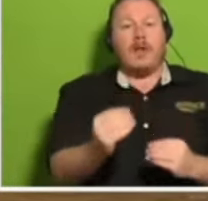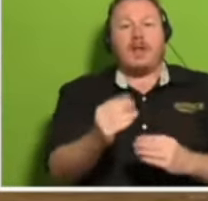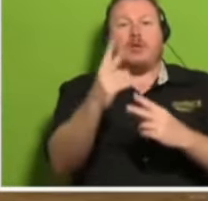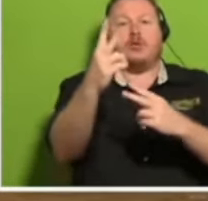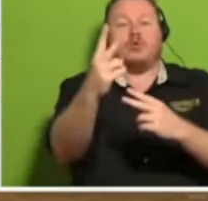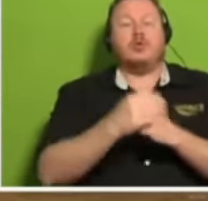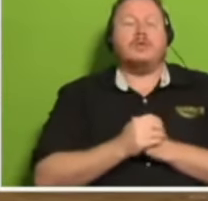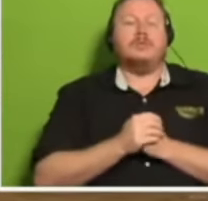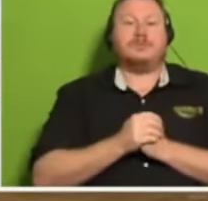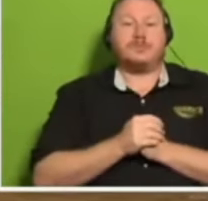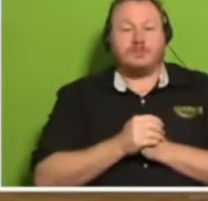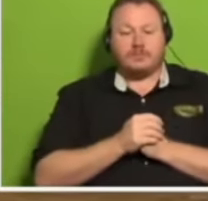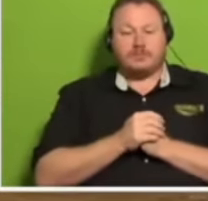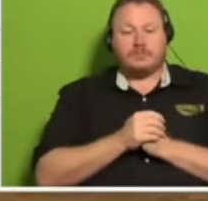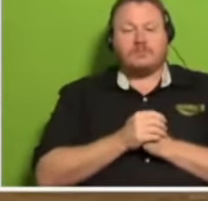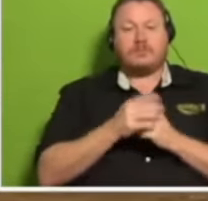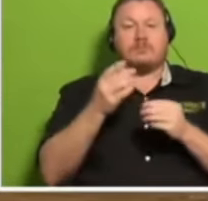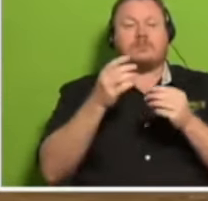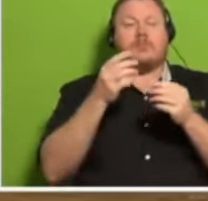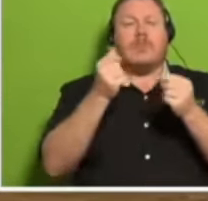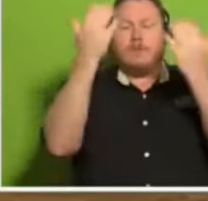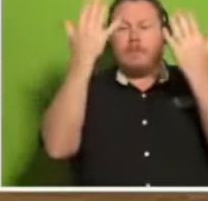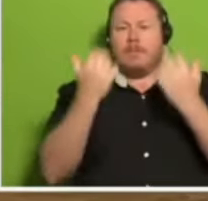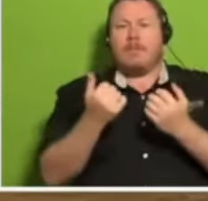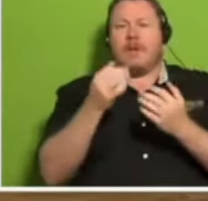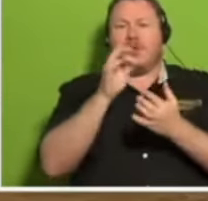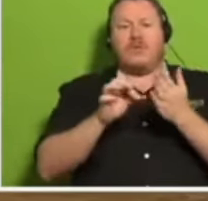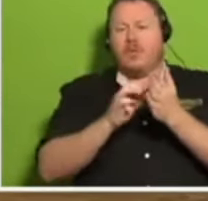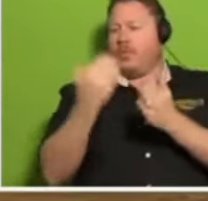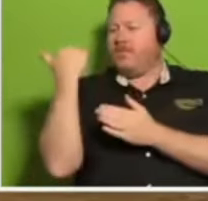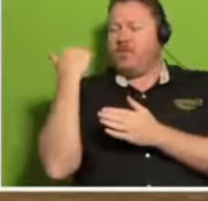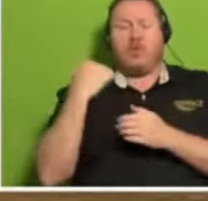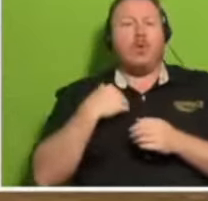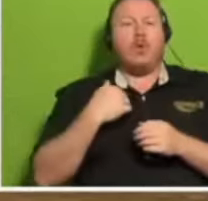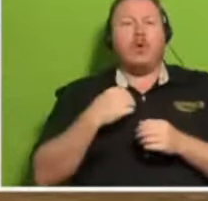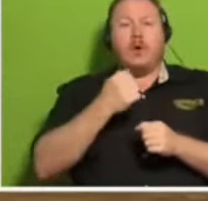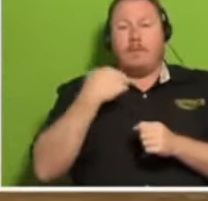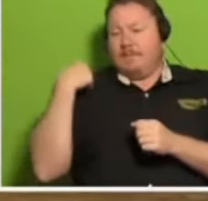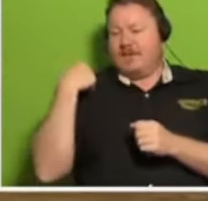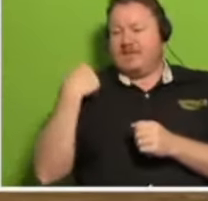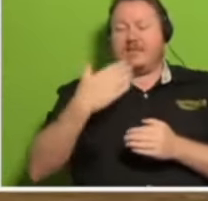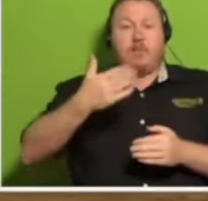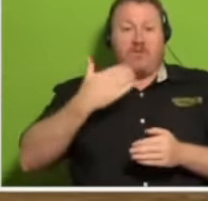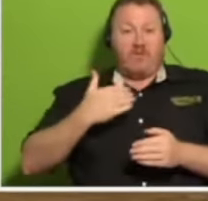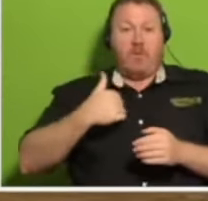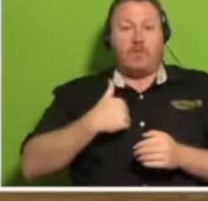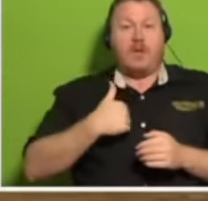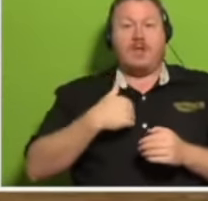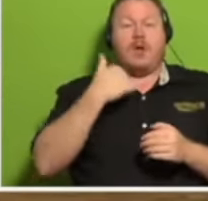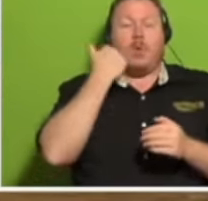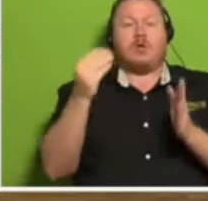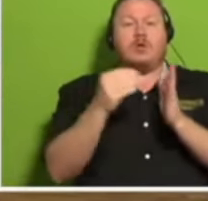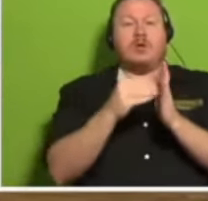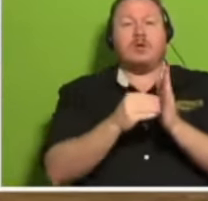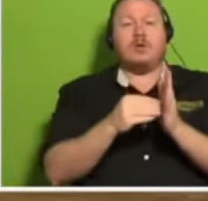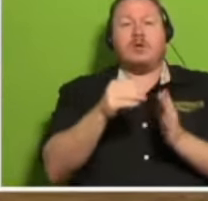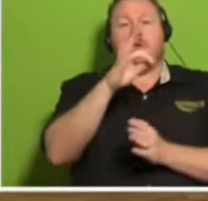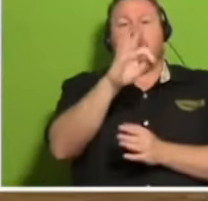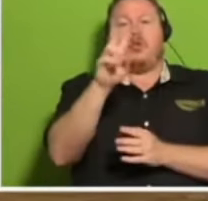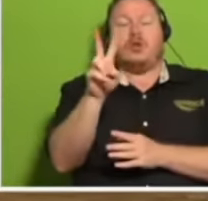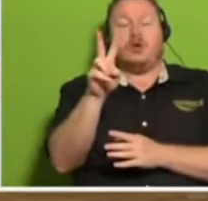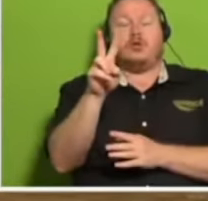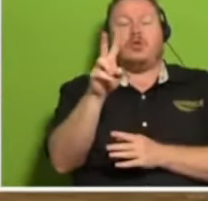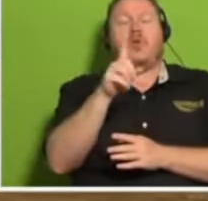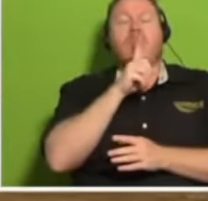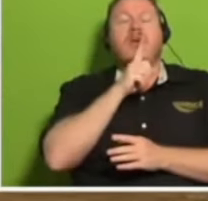During the last budget vote, my predecessor announced a plan to install 32,000 Wi-Fi hotspots